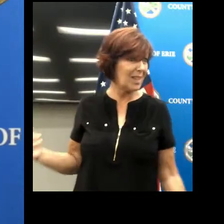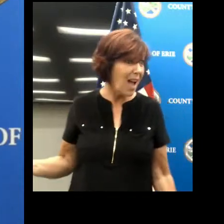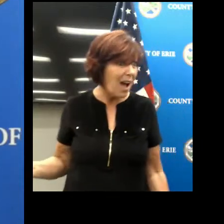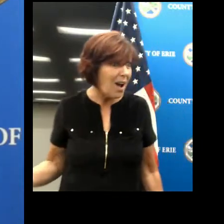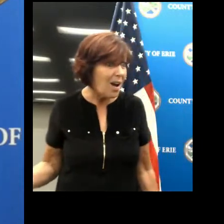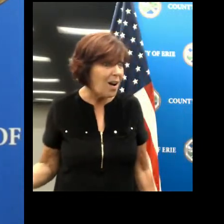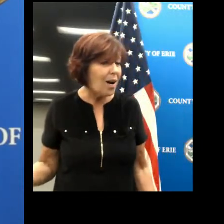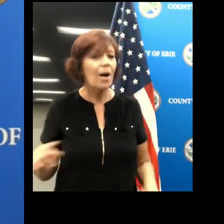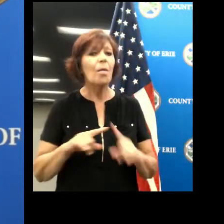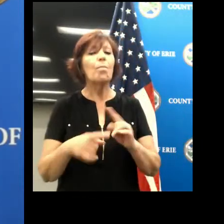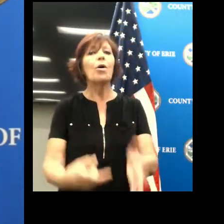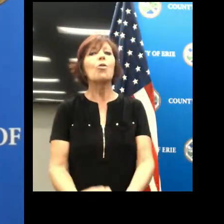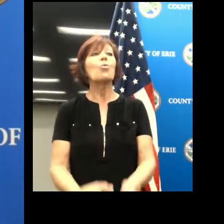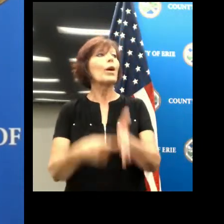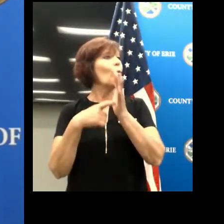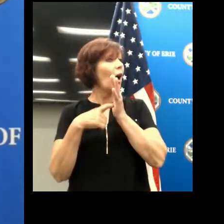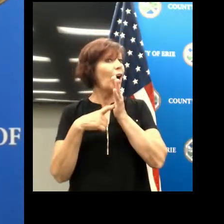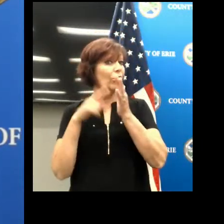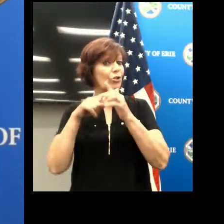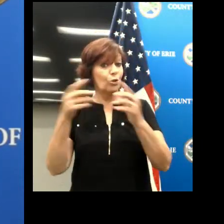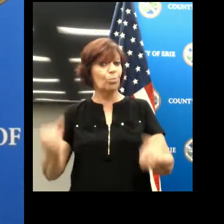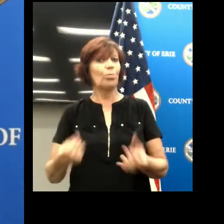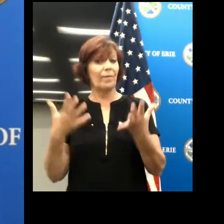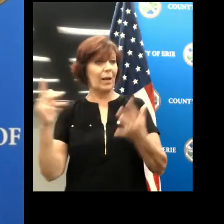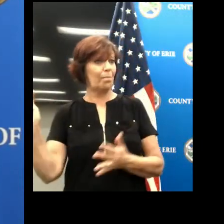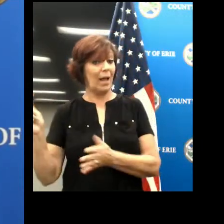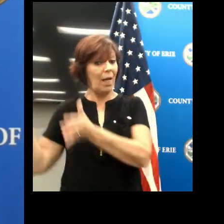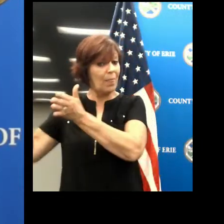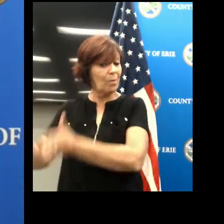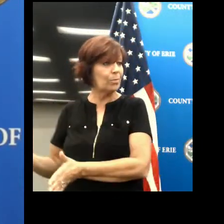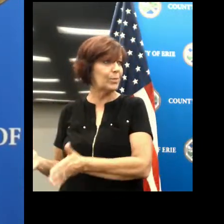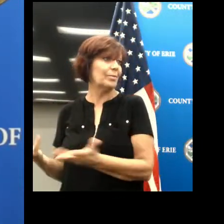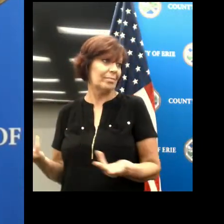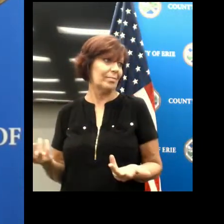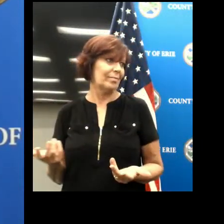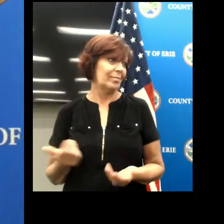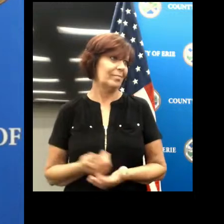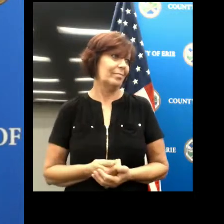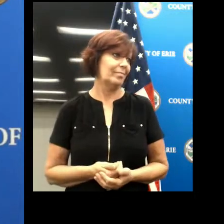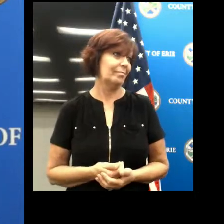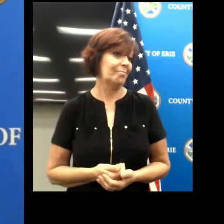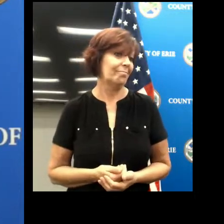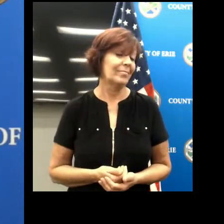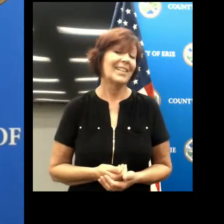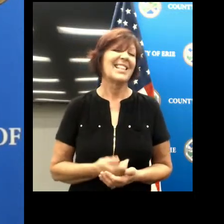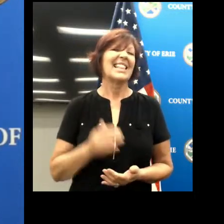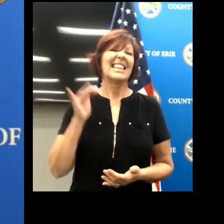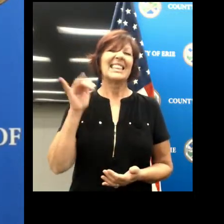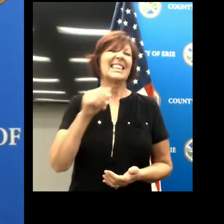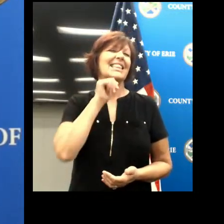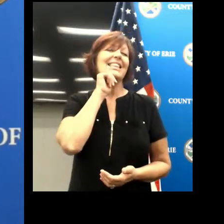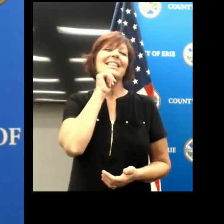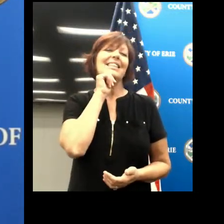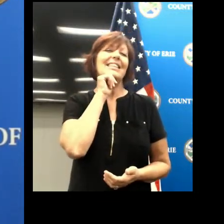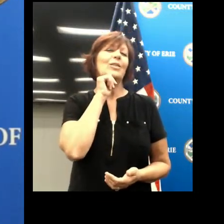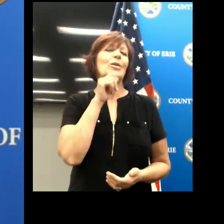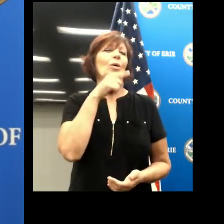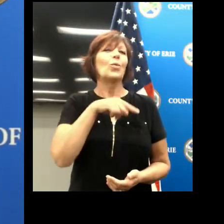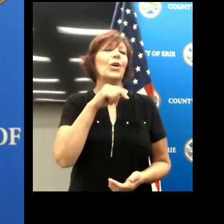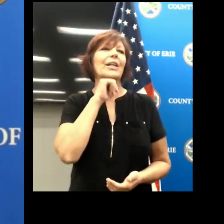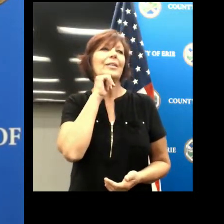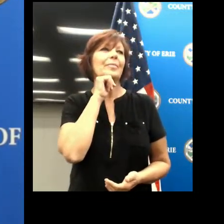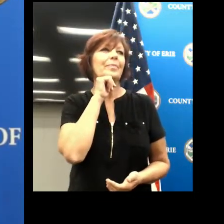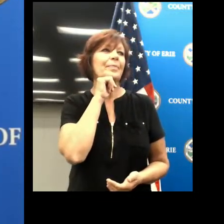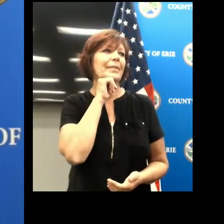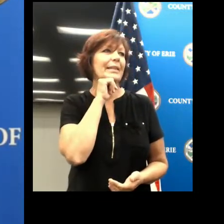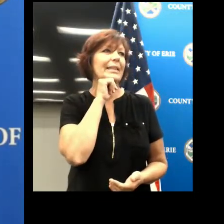but they're required by law to provide porta potties based on the number of people that are in the lot. So this is not, we're not banning what